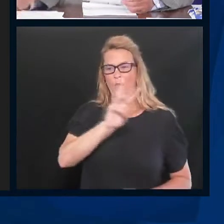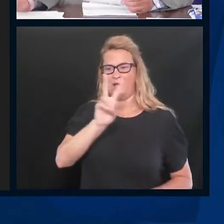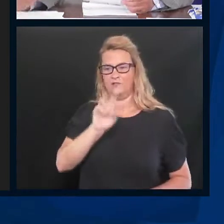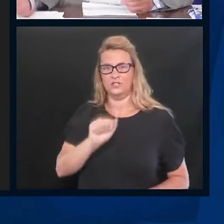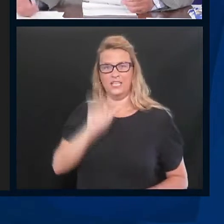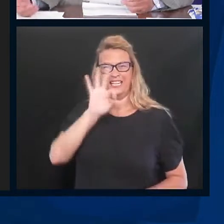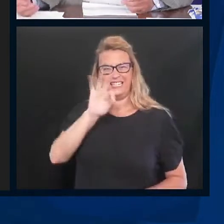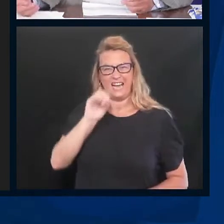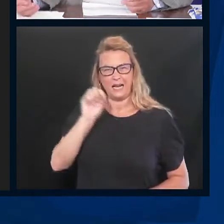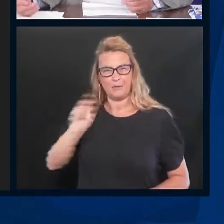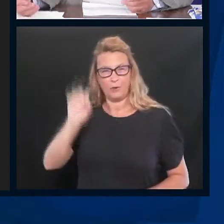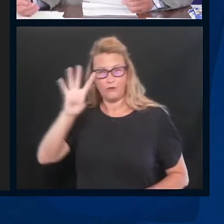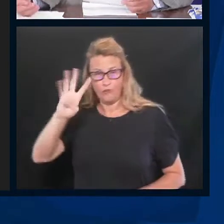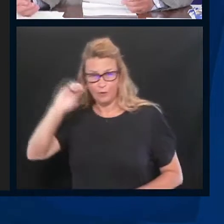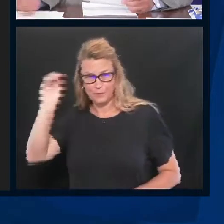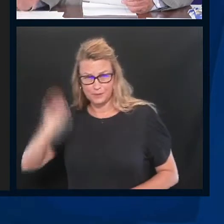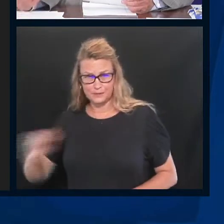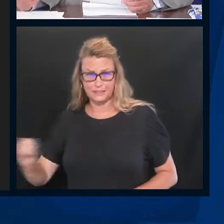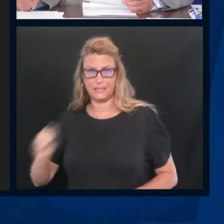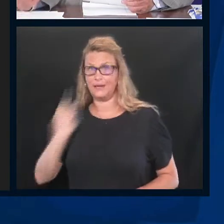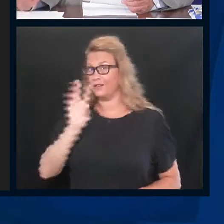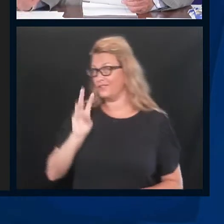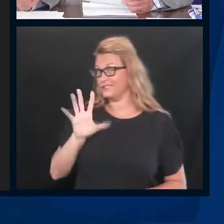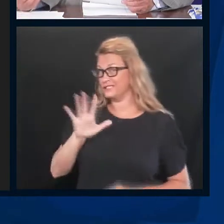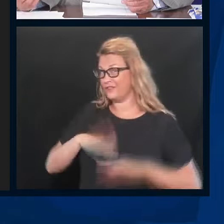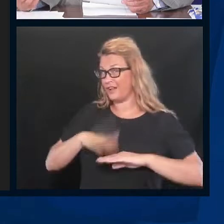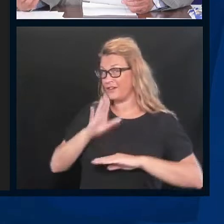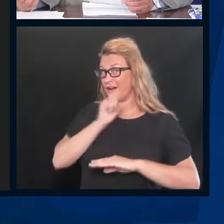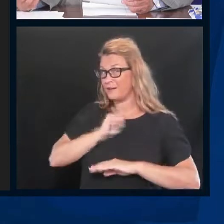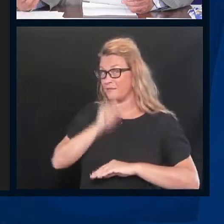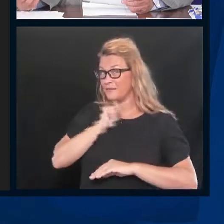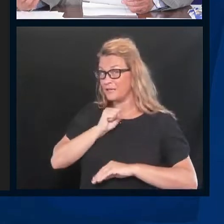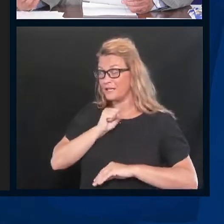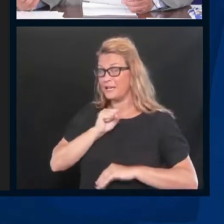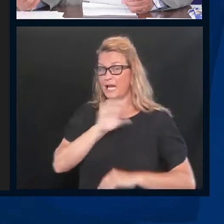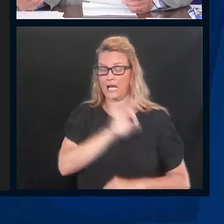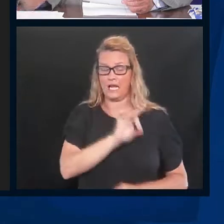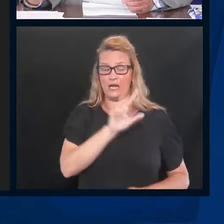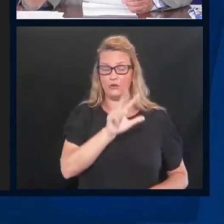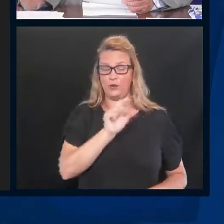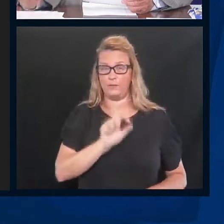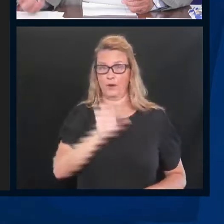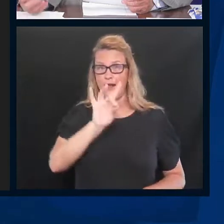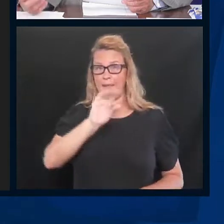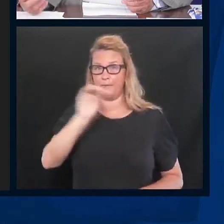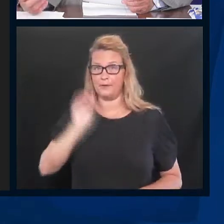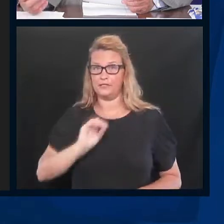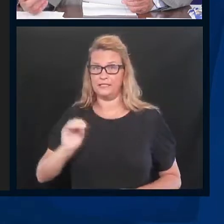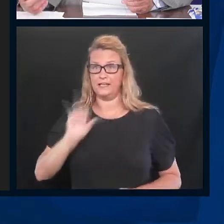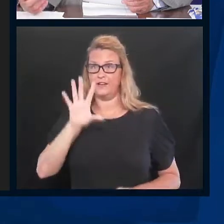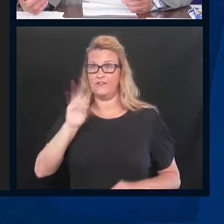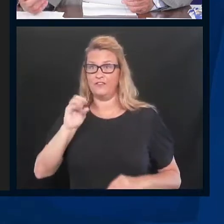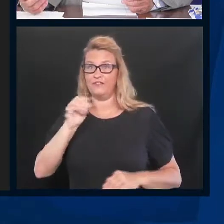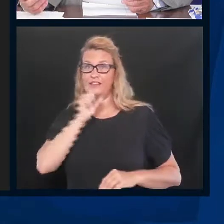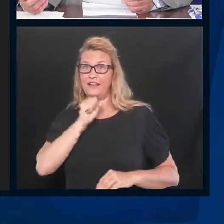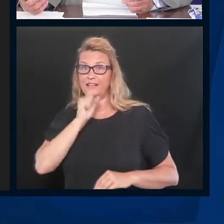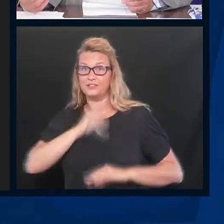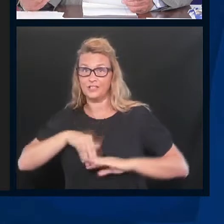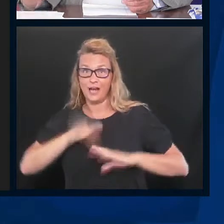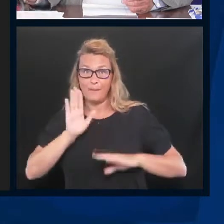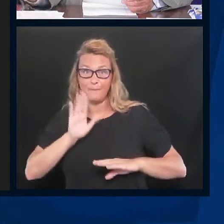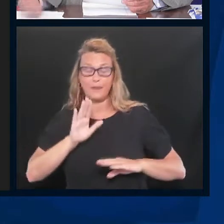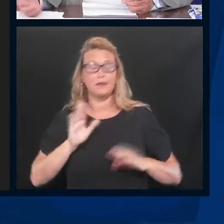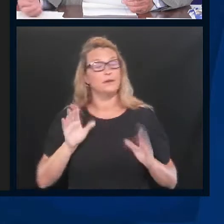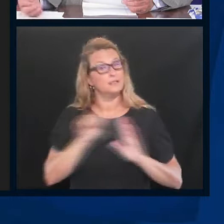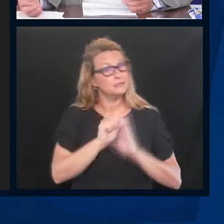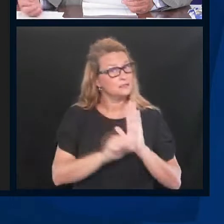90.4% of all 65 and older, and 83.8% of all the 50 and olders in the state of West Virginia, is